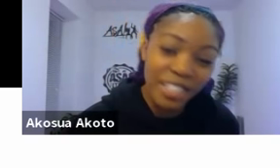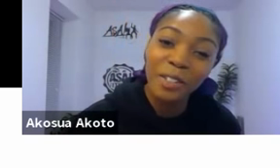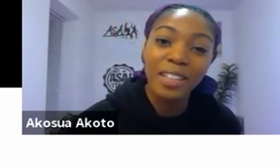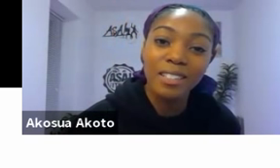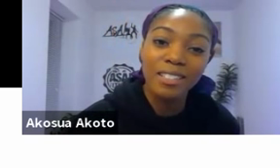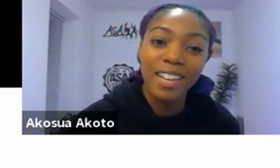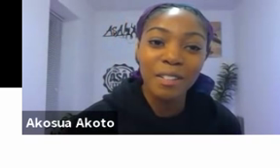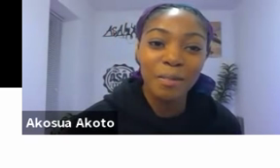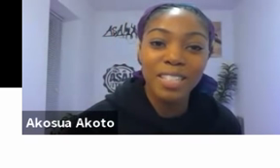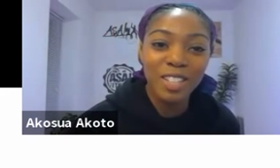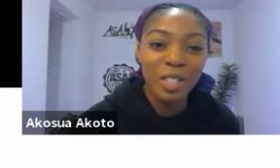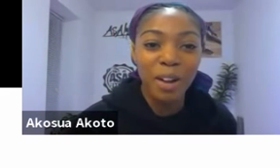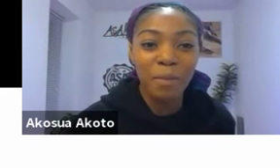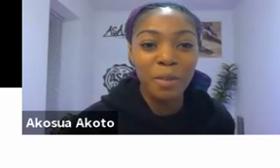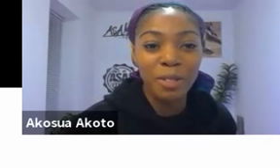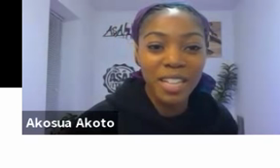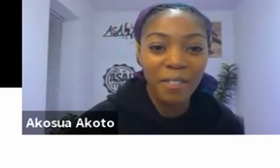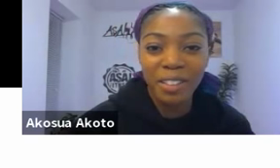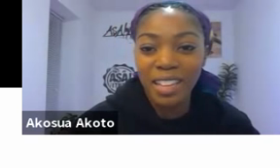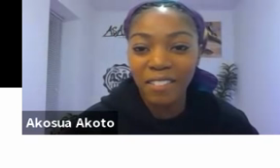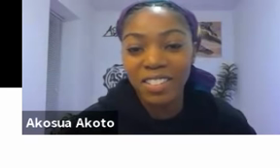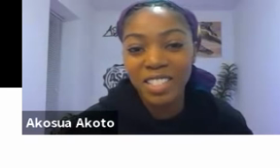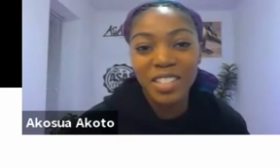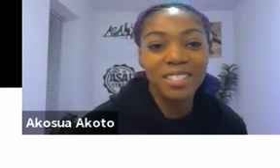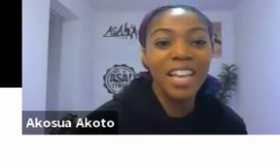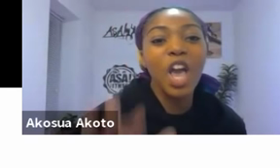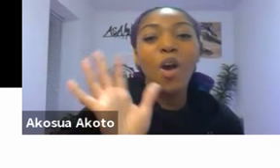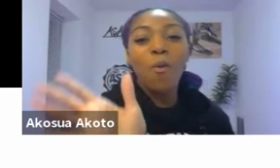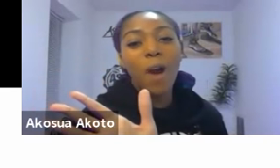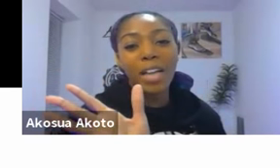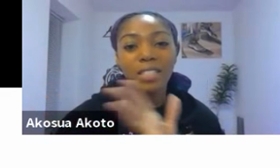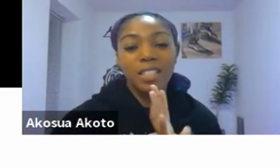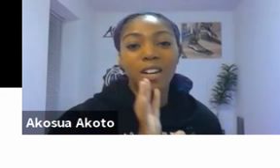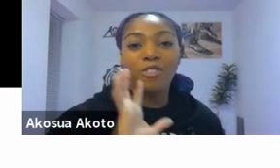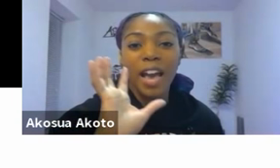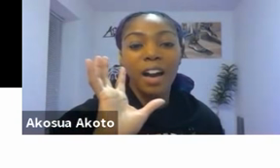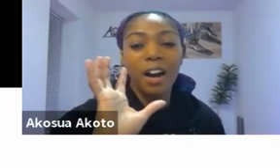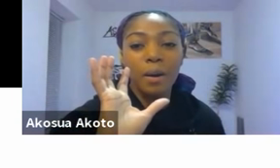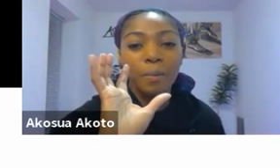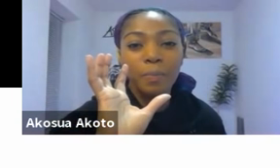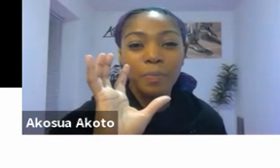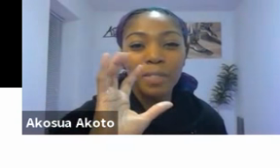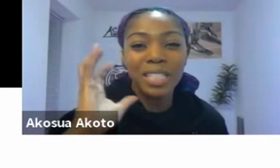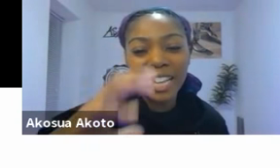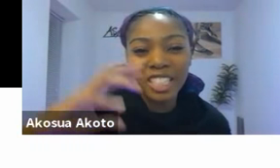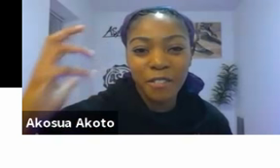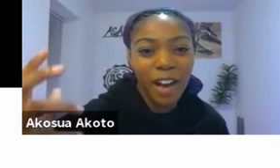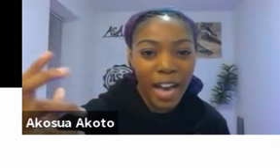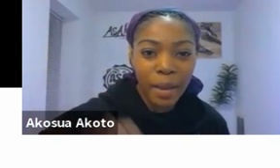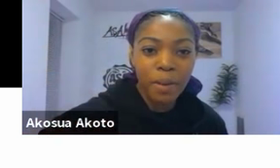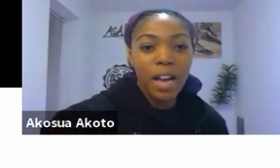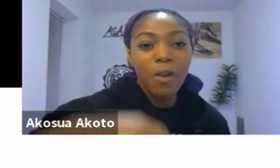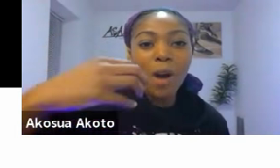I have ever seen on the internet, but it's also probably the most African thing I've ever seen on the internet. watch the change